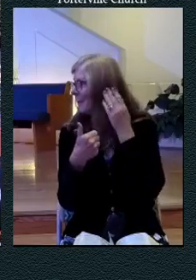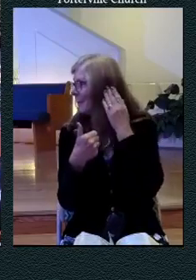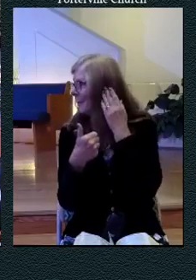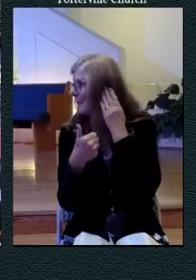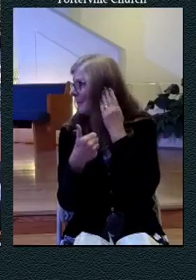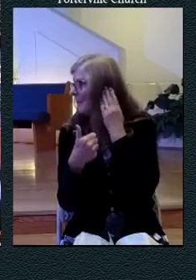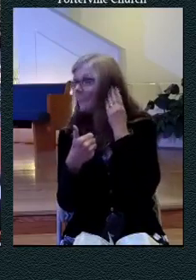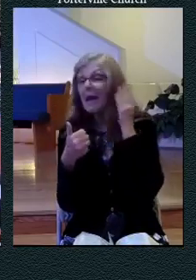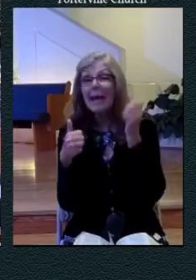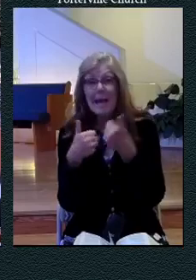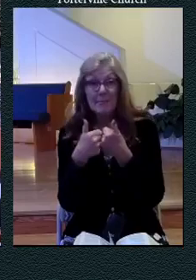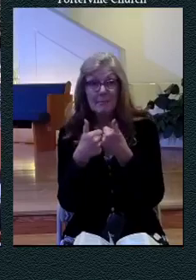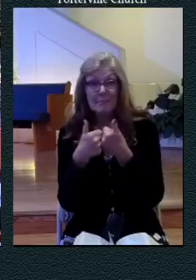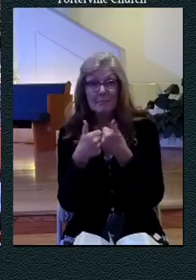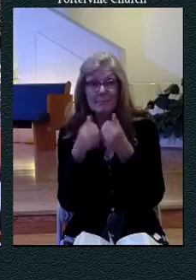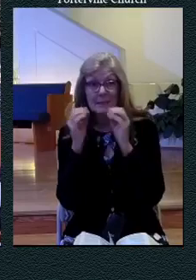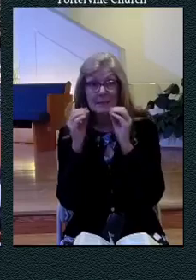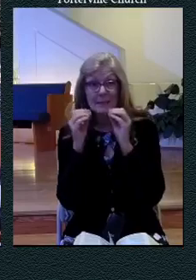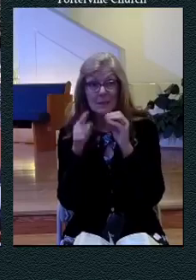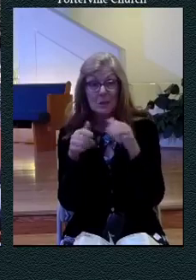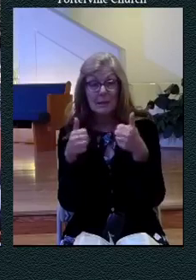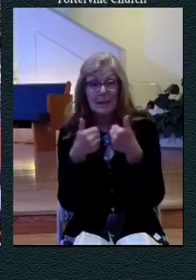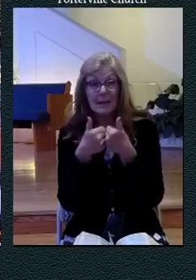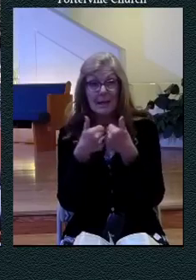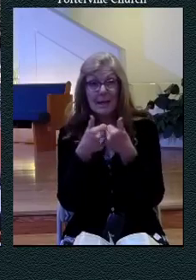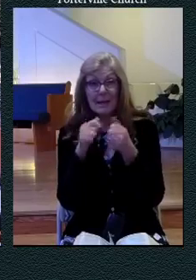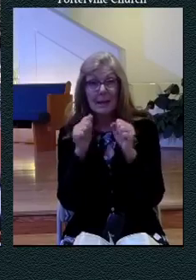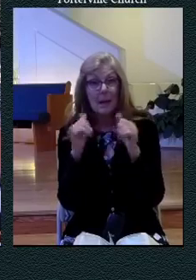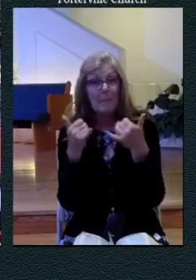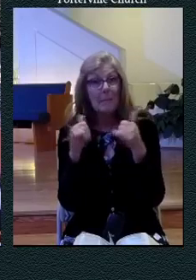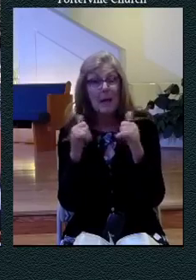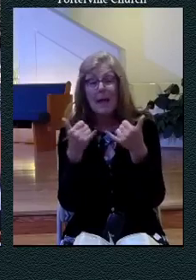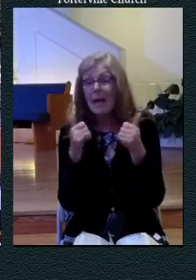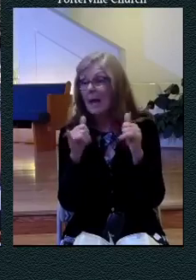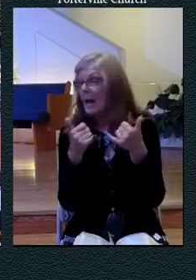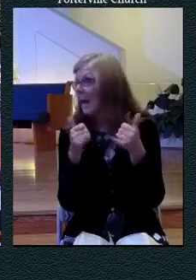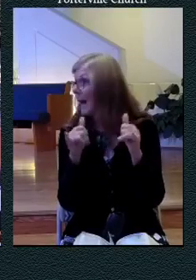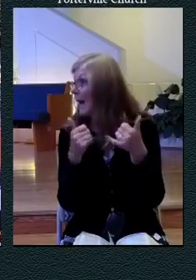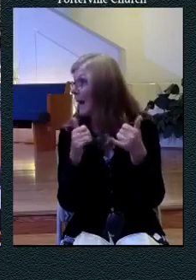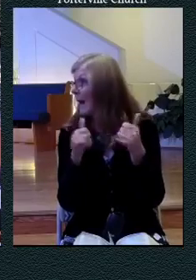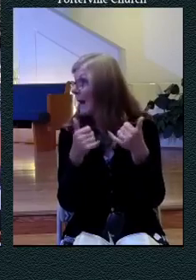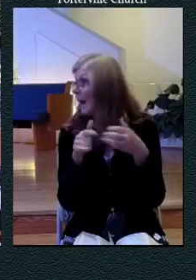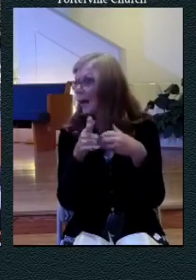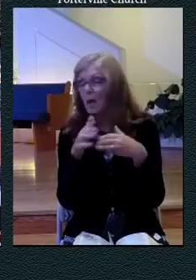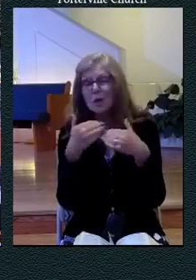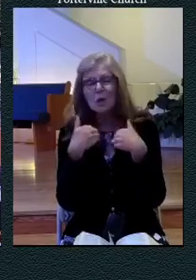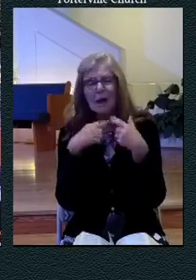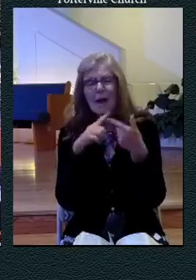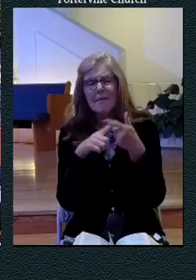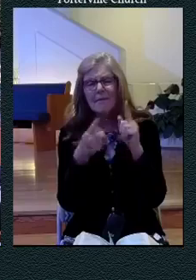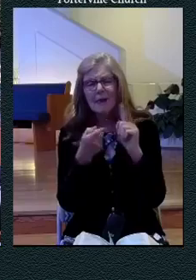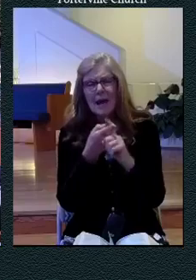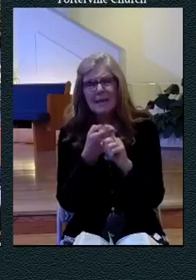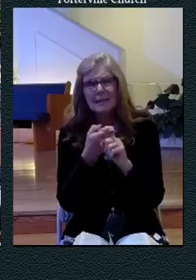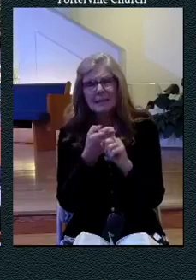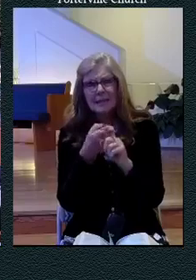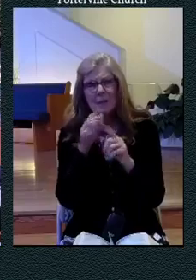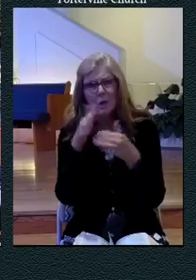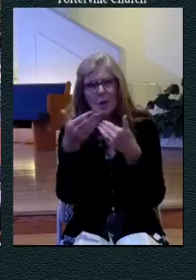It's a game. And you can play this with, do any of you have friends in the neighborhood that come over to your house to play?